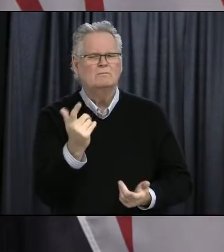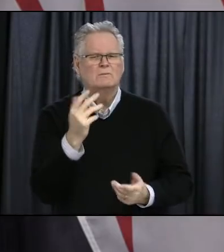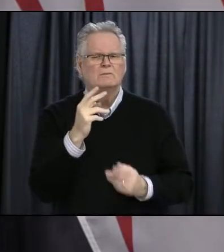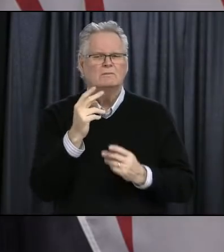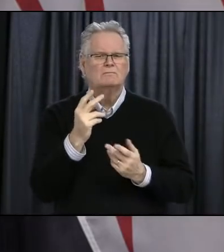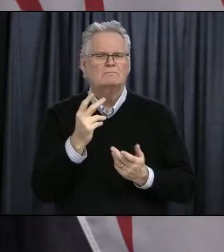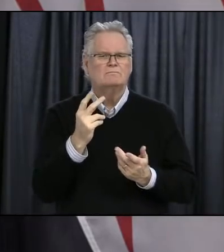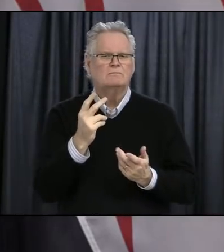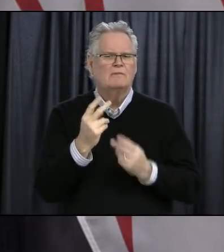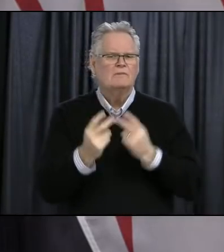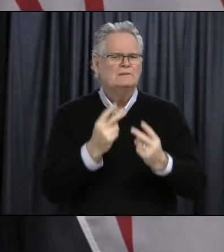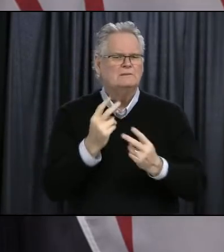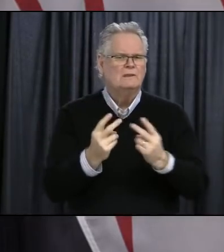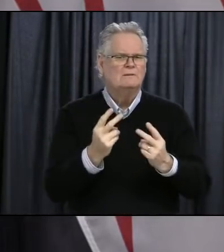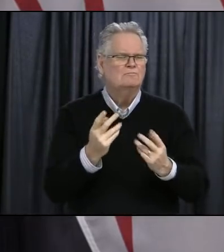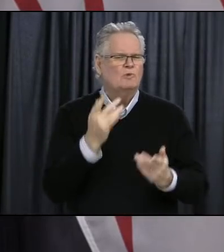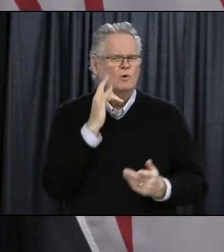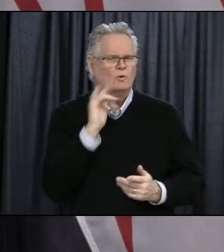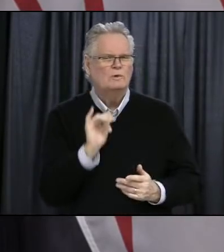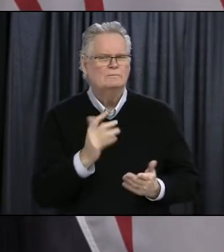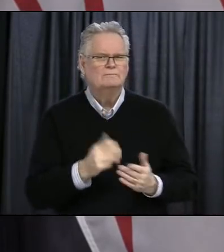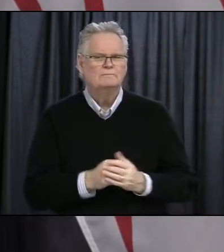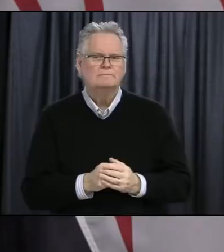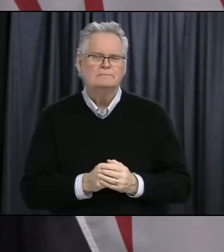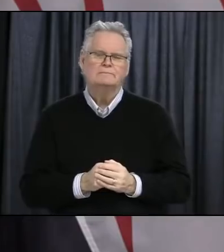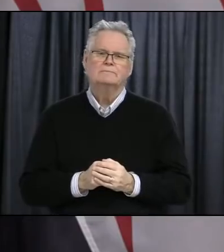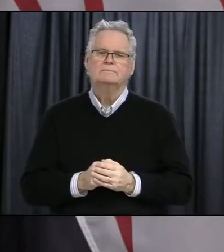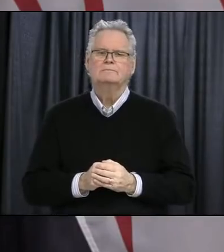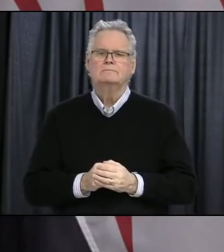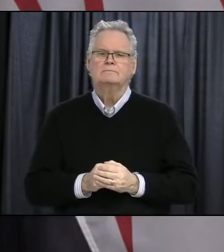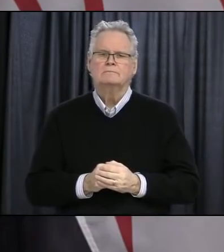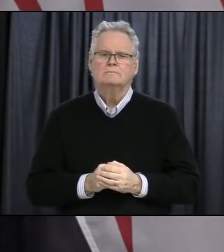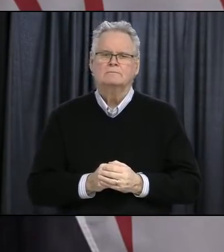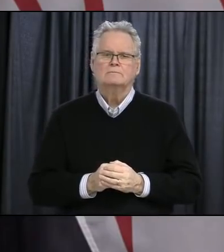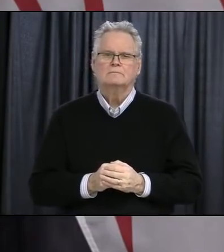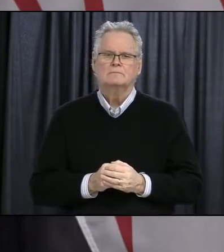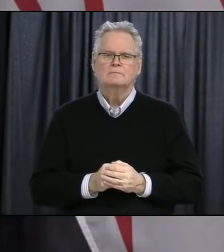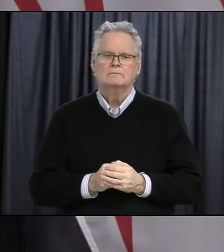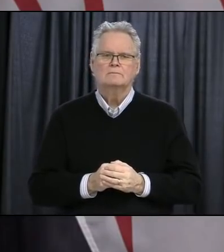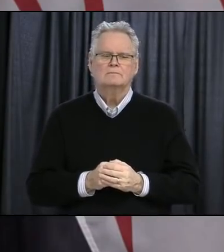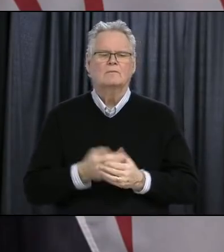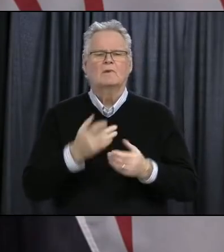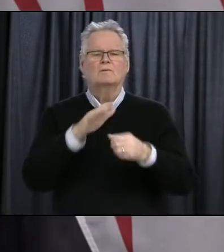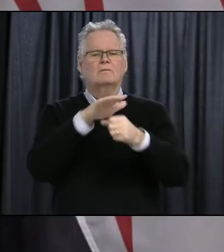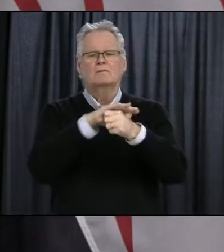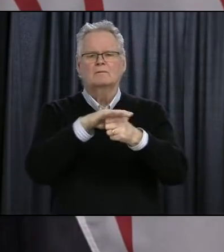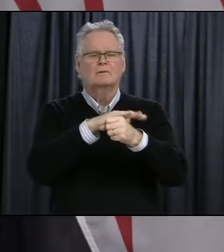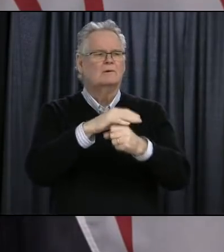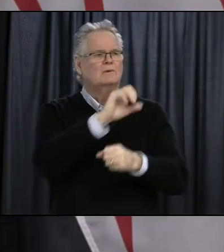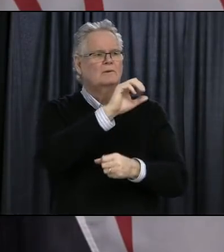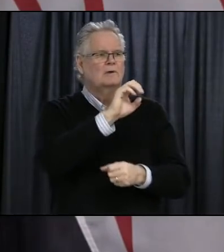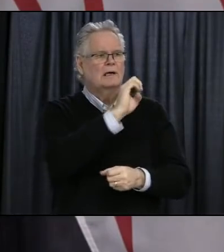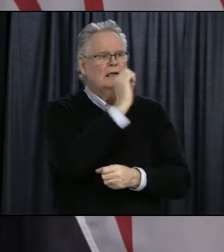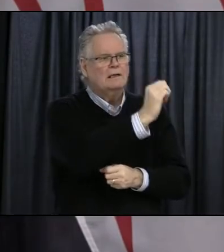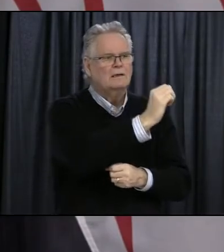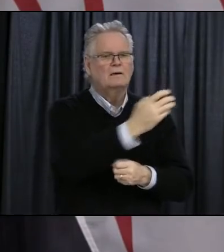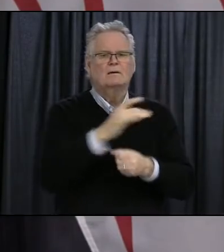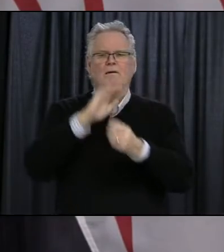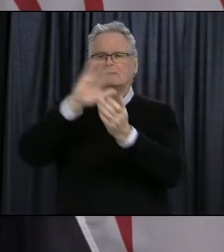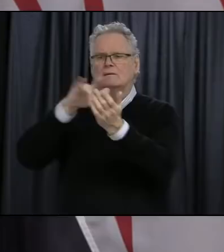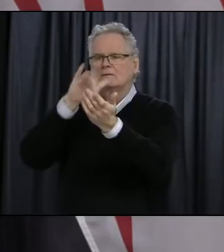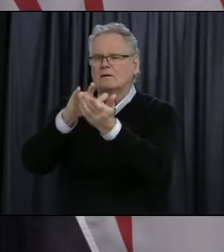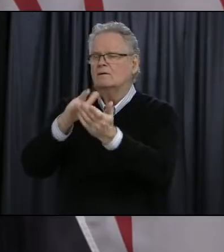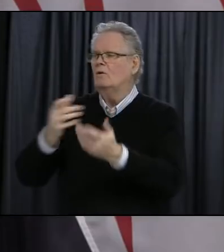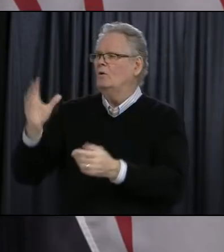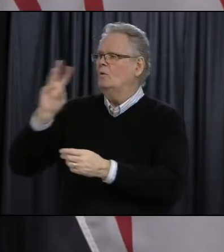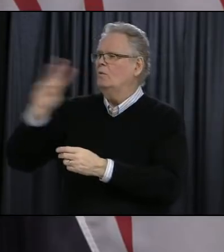developed with the regional health authorities, and public health will be consulted on it, but we don't actually make the